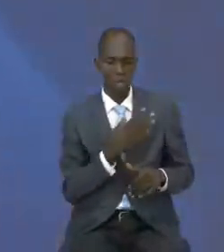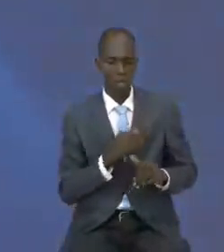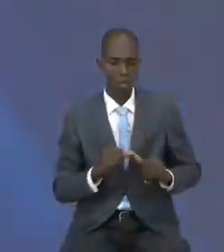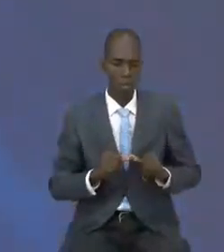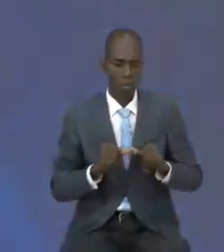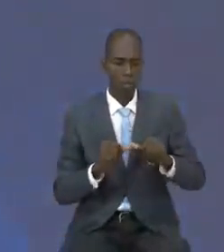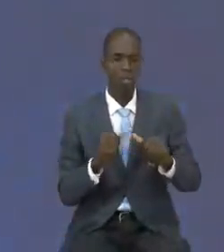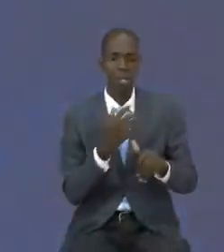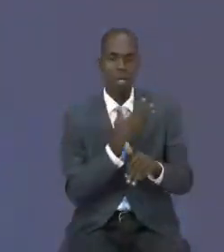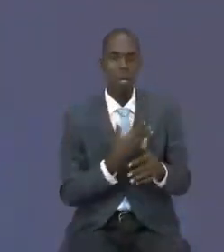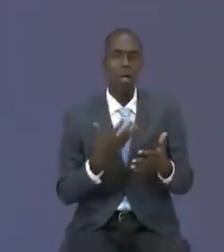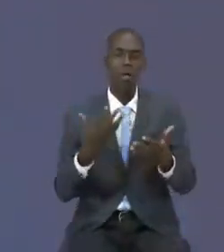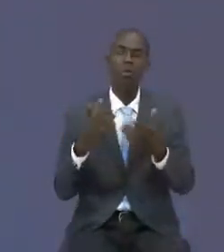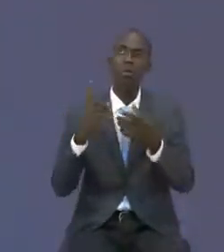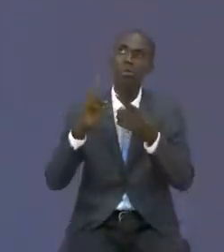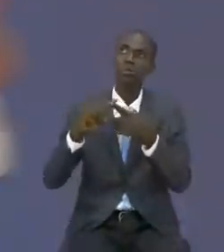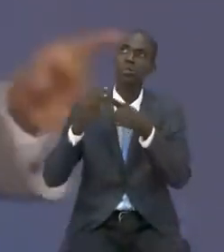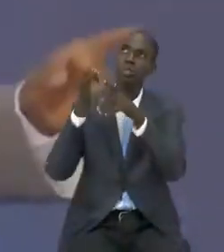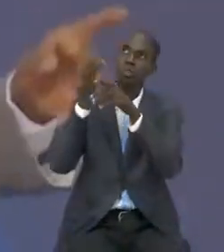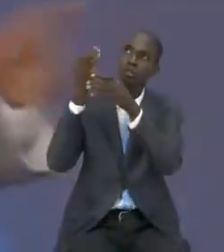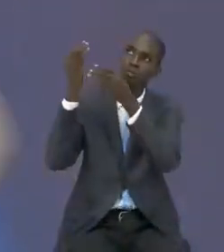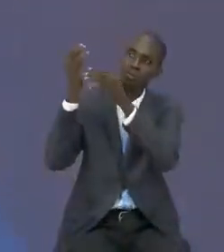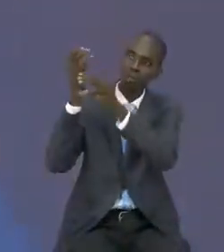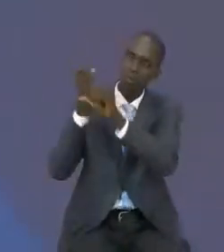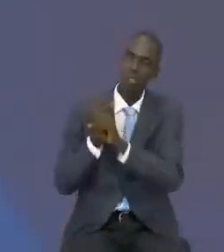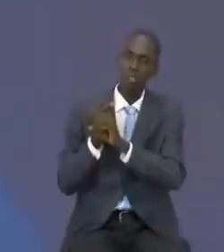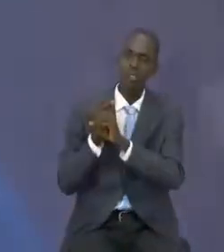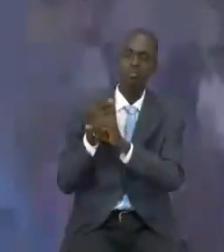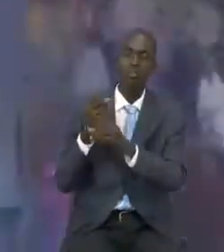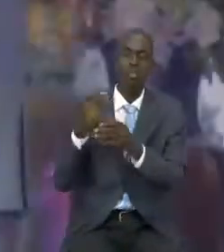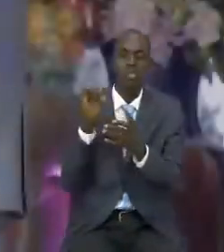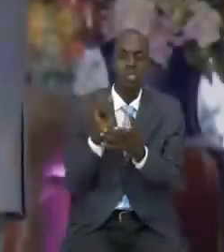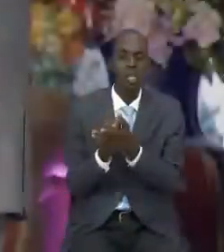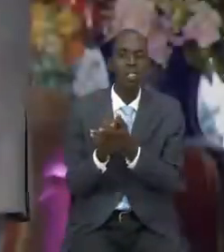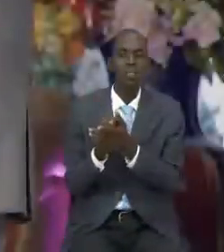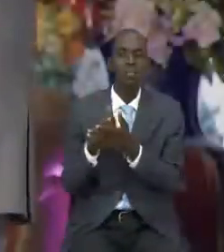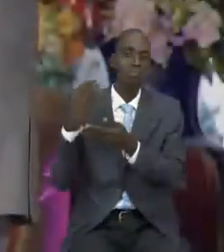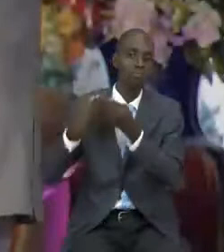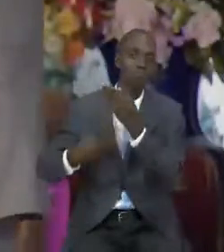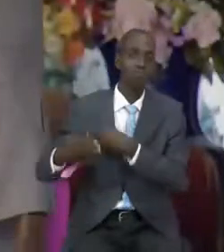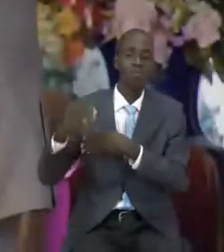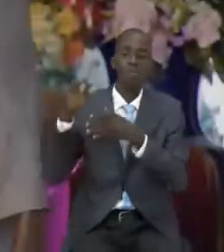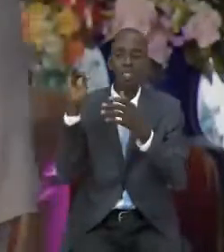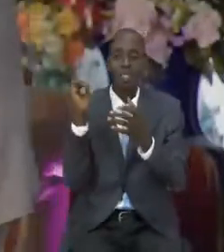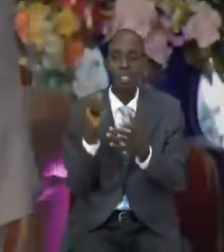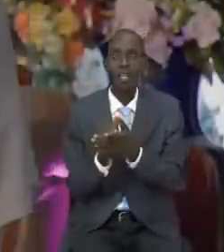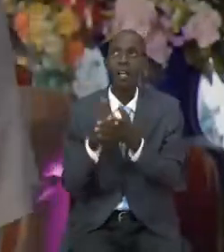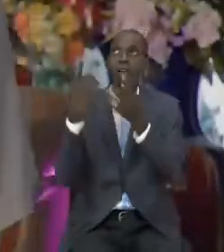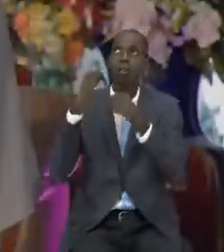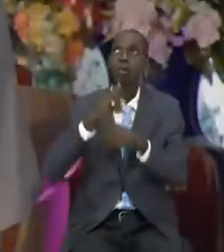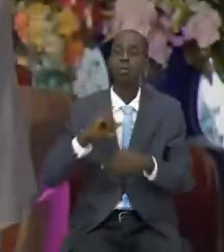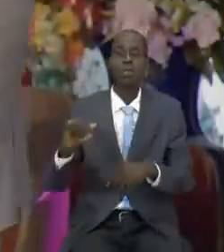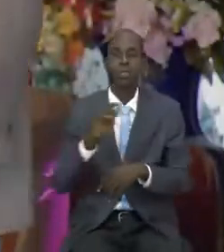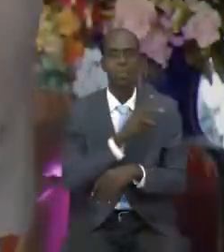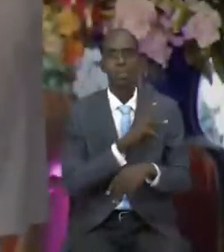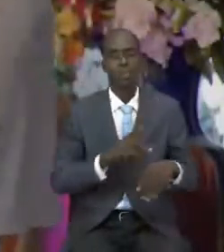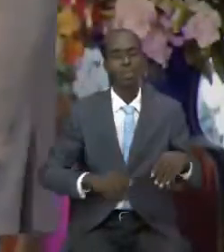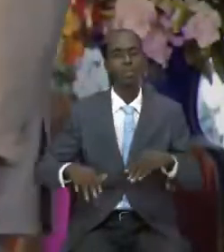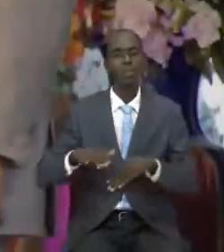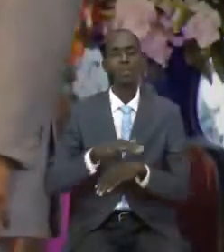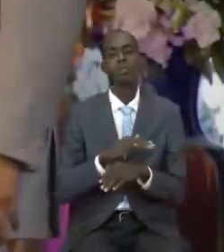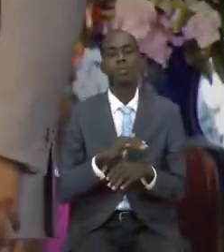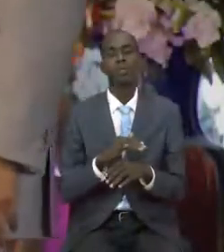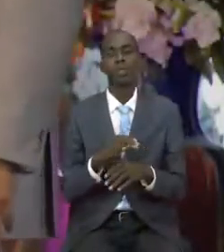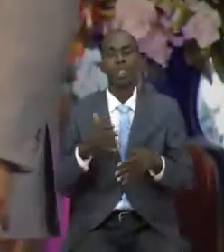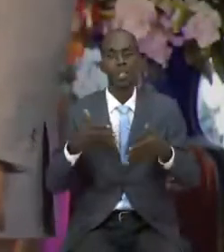inherit the coming kingdom. Therefore, we receiving a kingdom which cannot be moved,